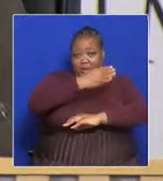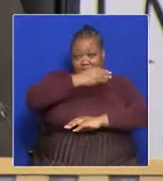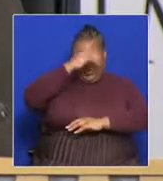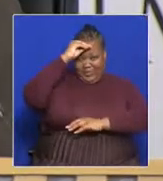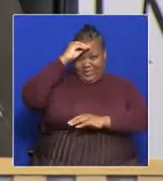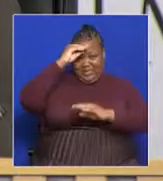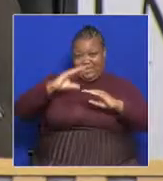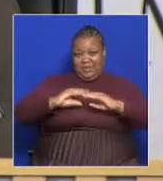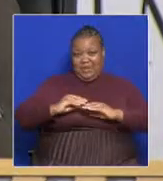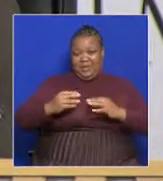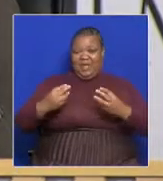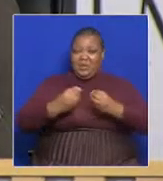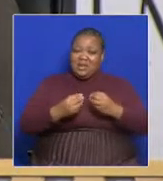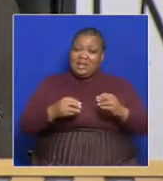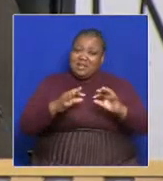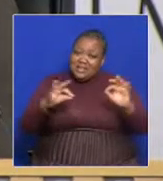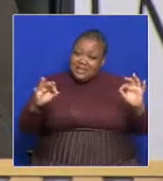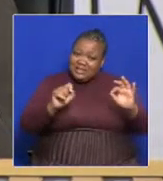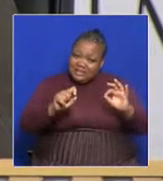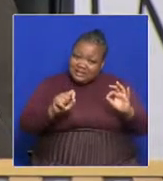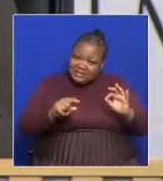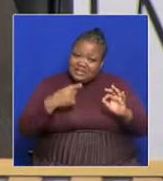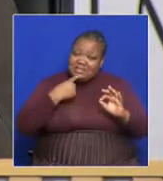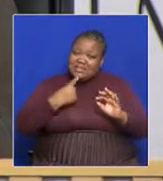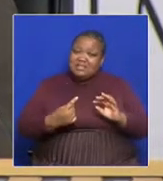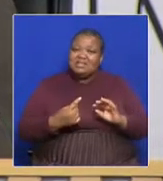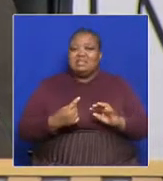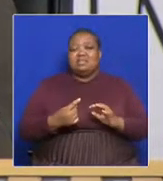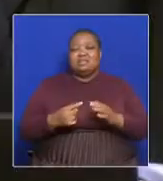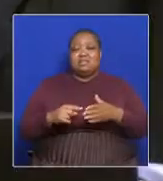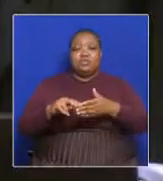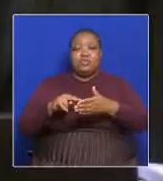And until one reads